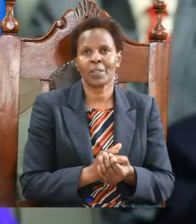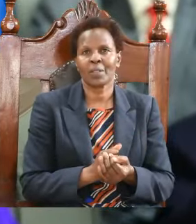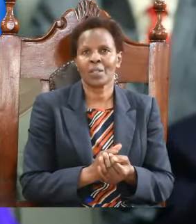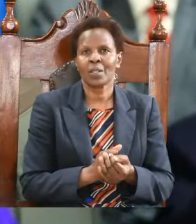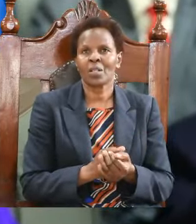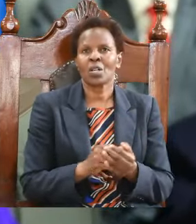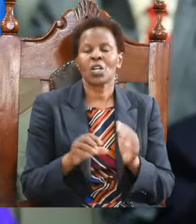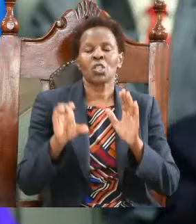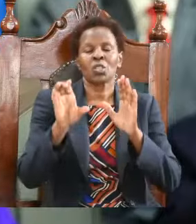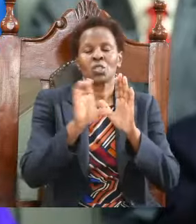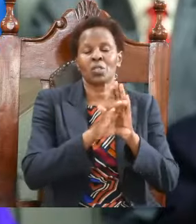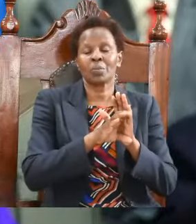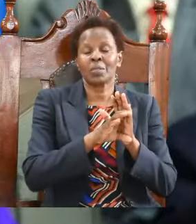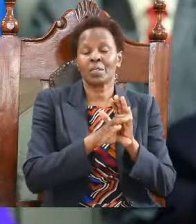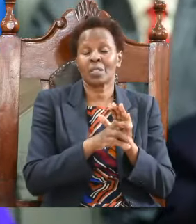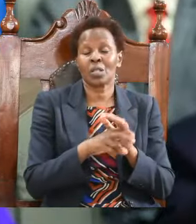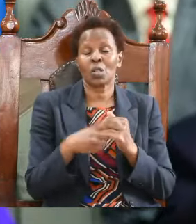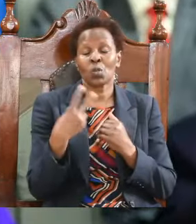number